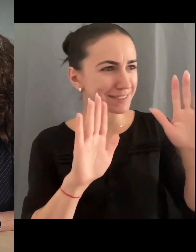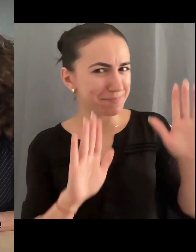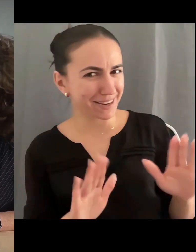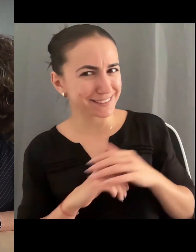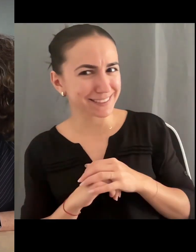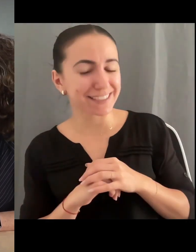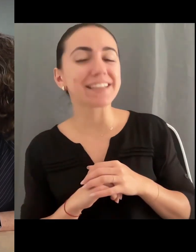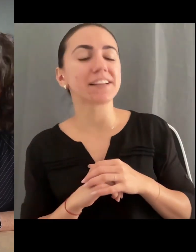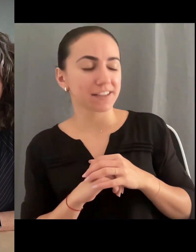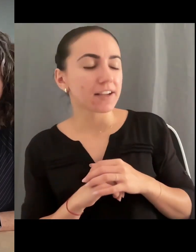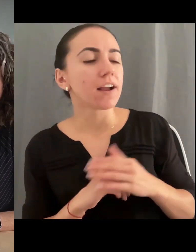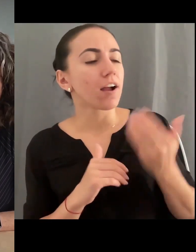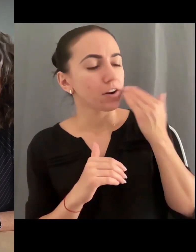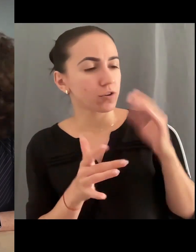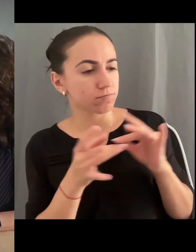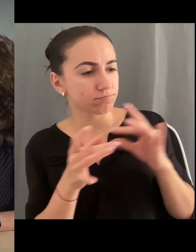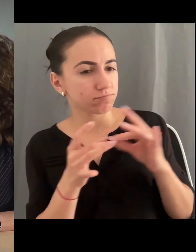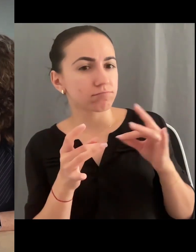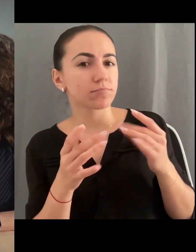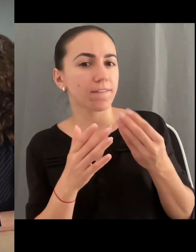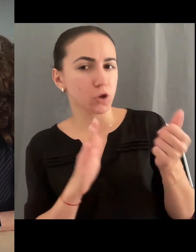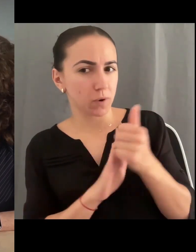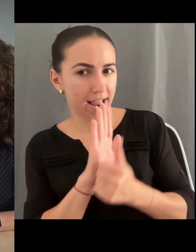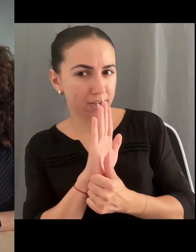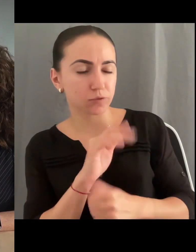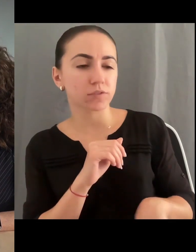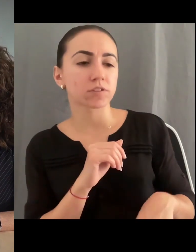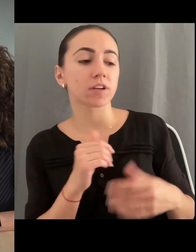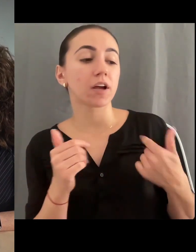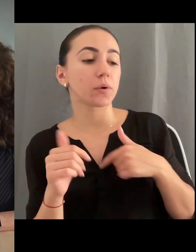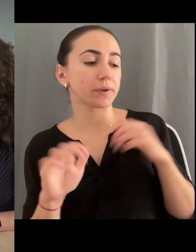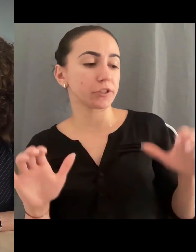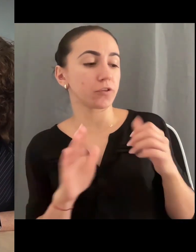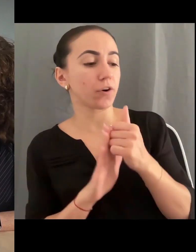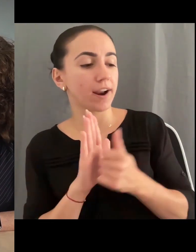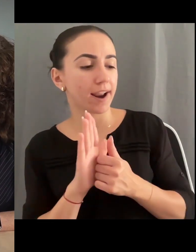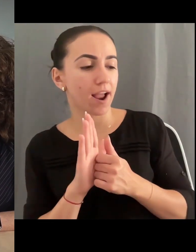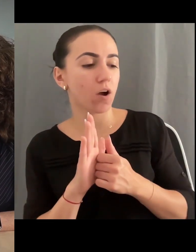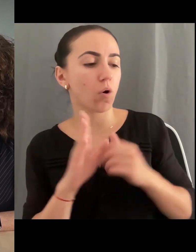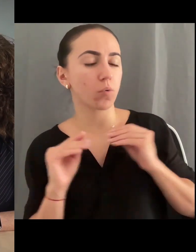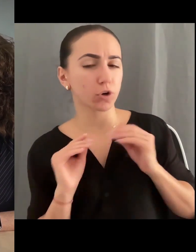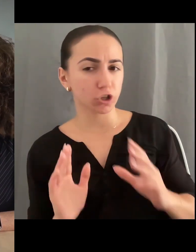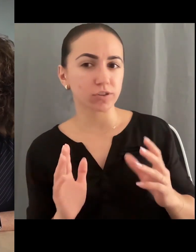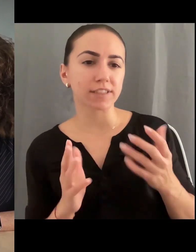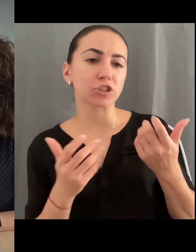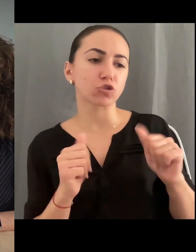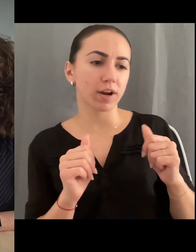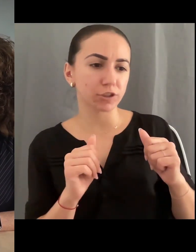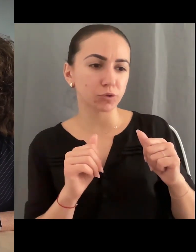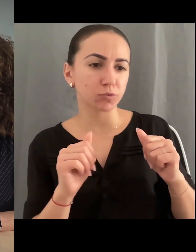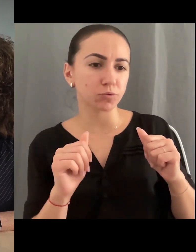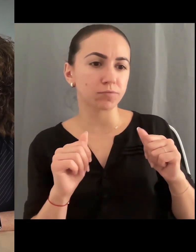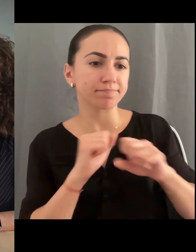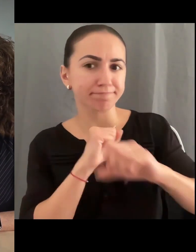Mm-hmm. And I know since then you've had a couple of accounts, and one of the things that we do for account holders and just to help spread the word is we do